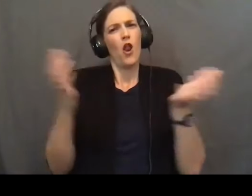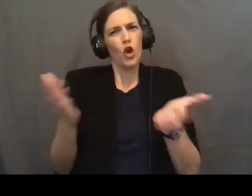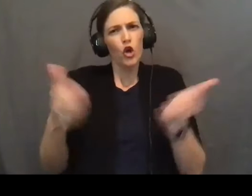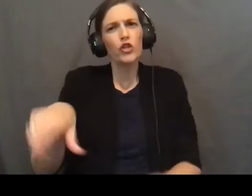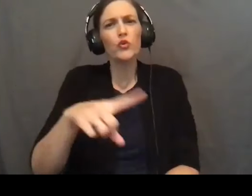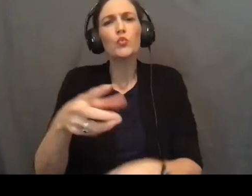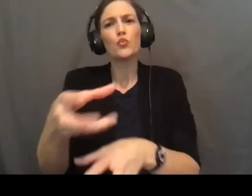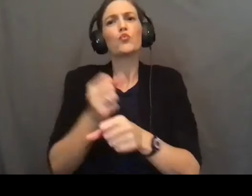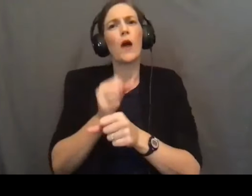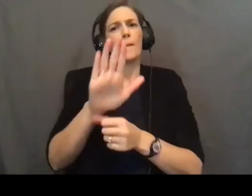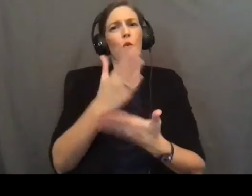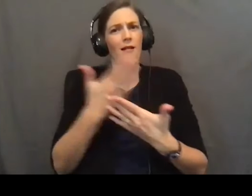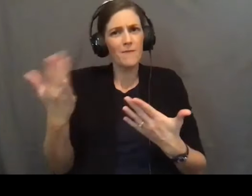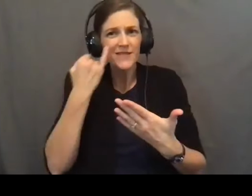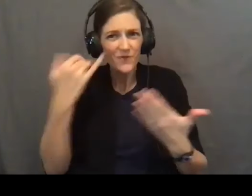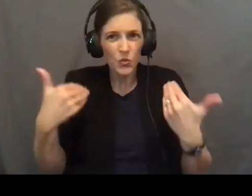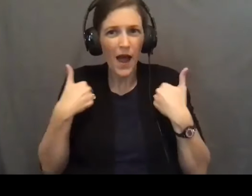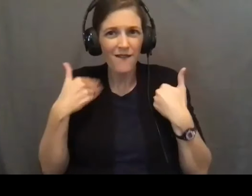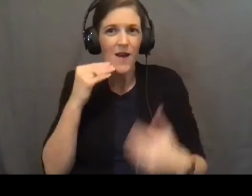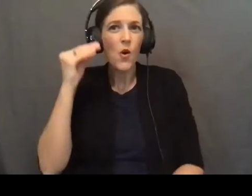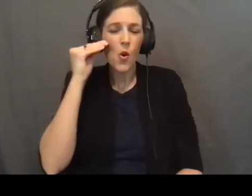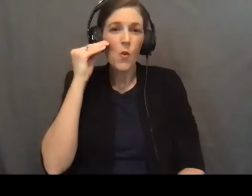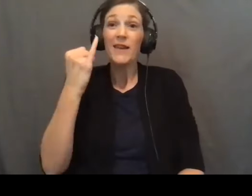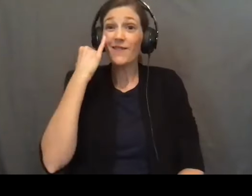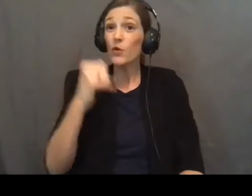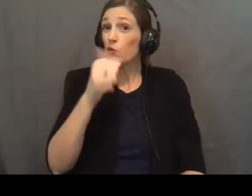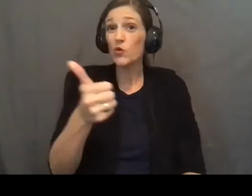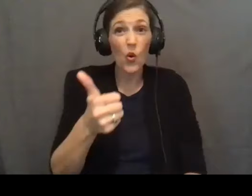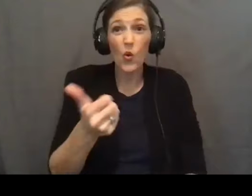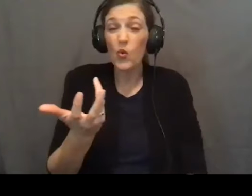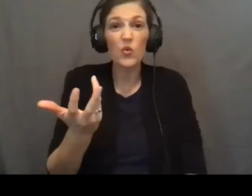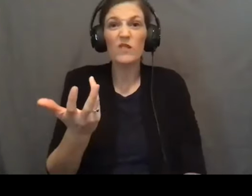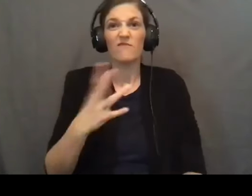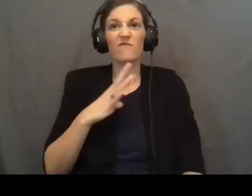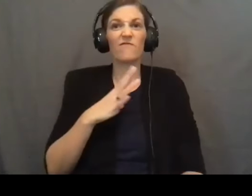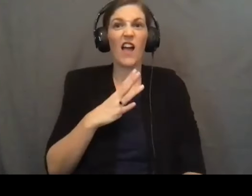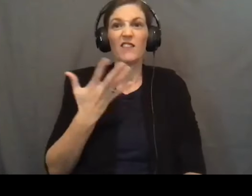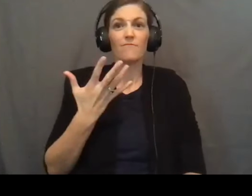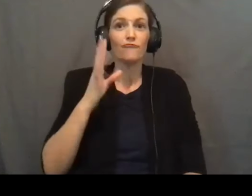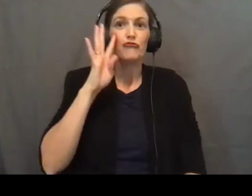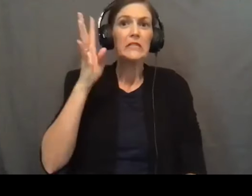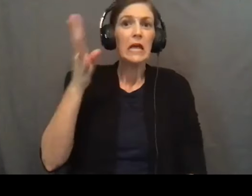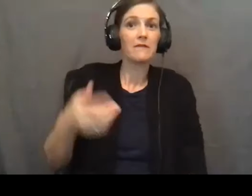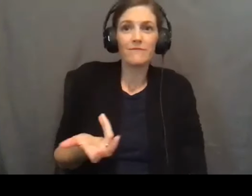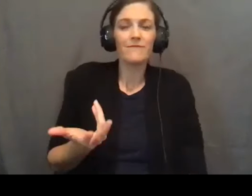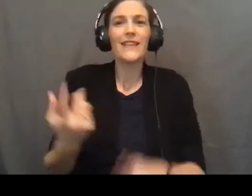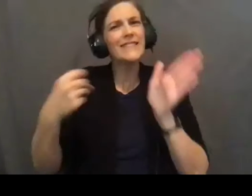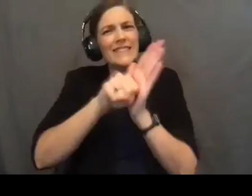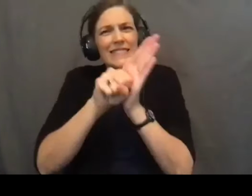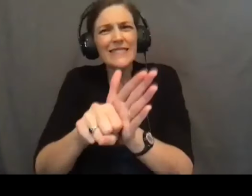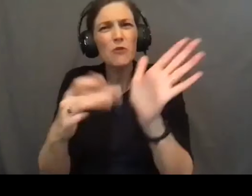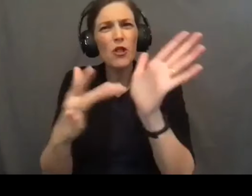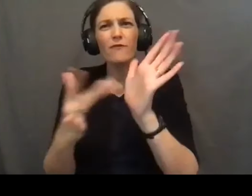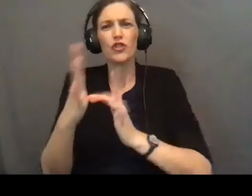grab your elements. If you have them at home, if you don't, you can just pretend it's, it's a symbol of Jesus